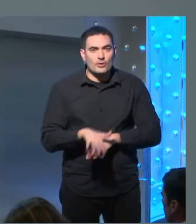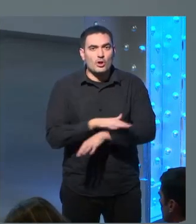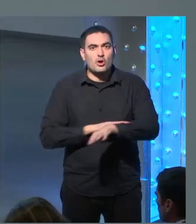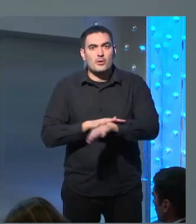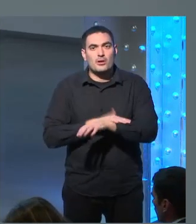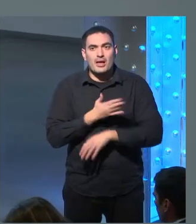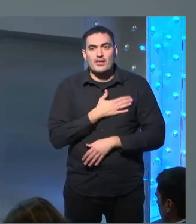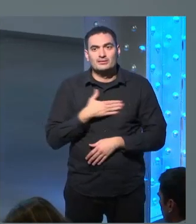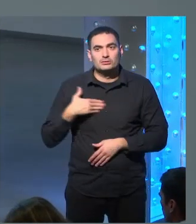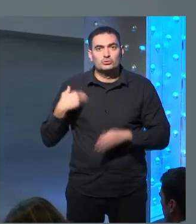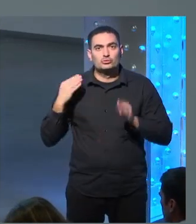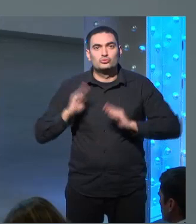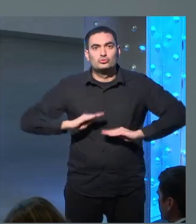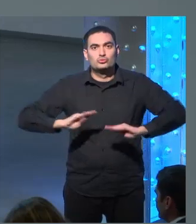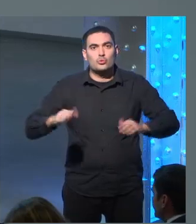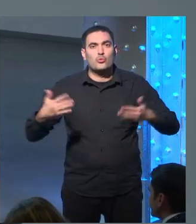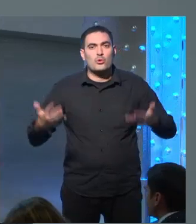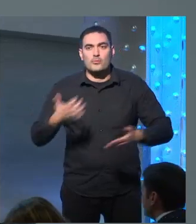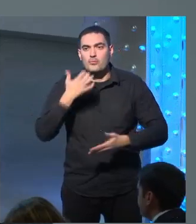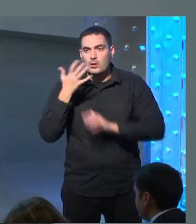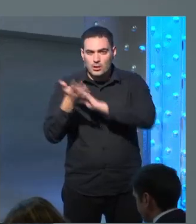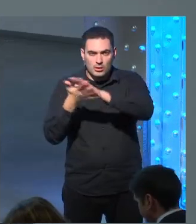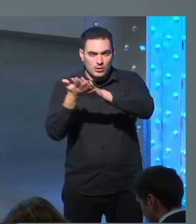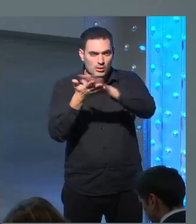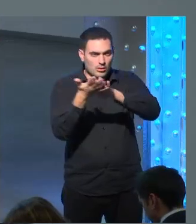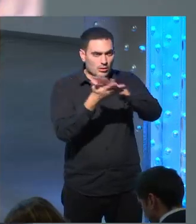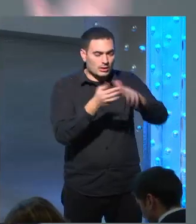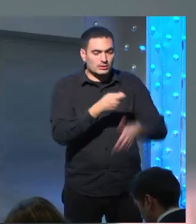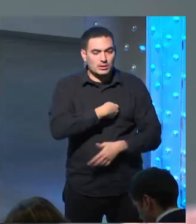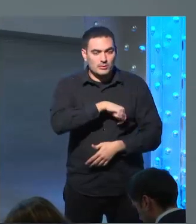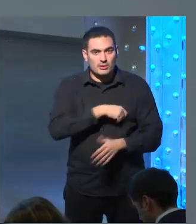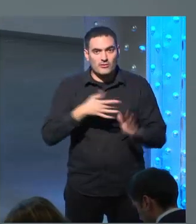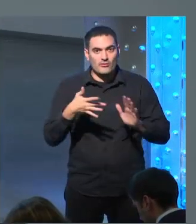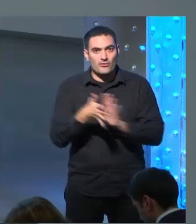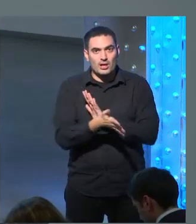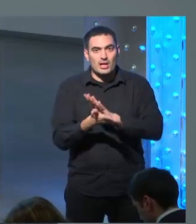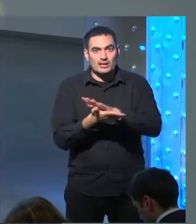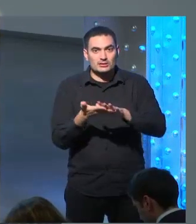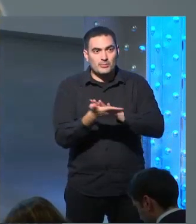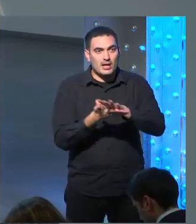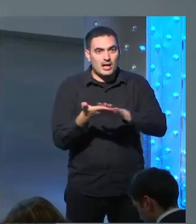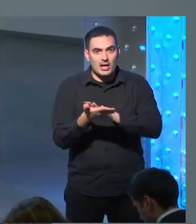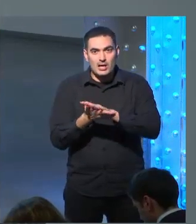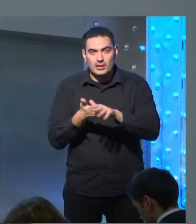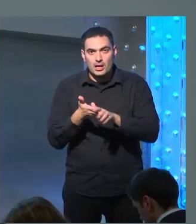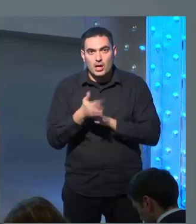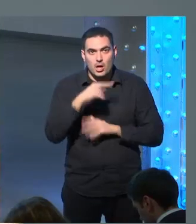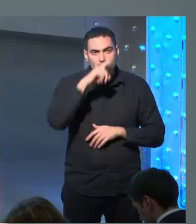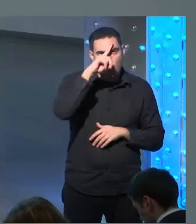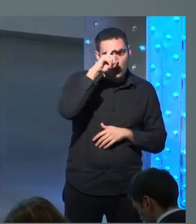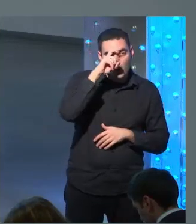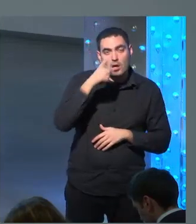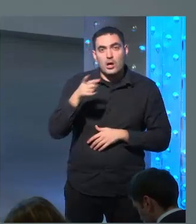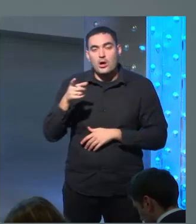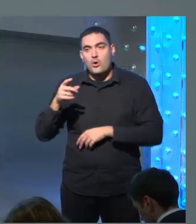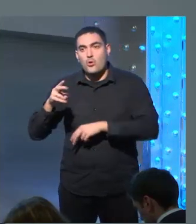the desire of this government is that when we talk about Spain, we do not make a